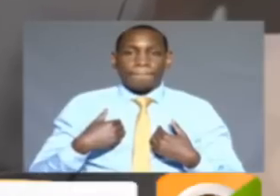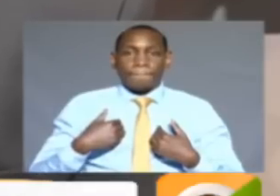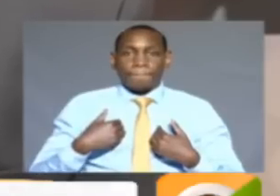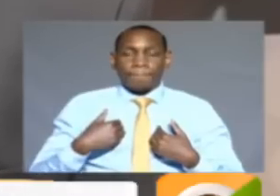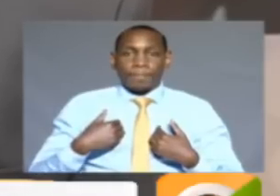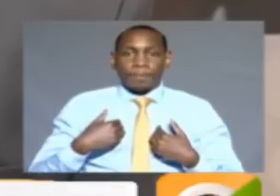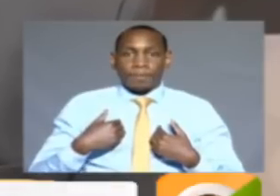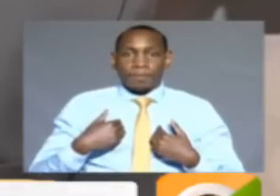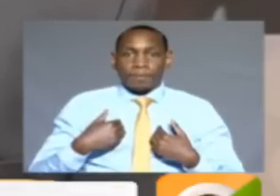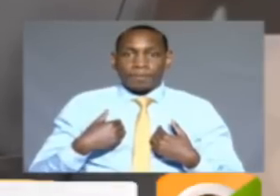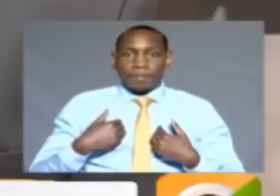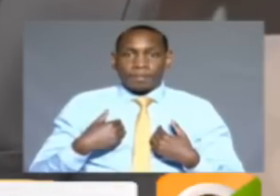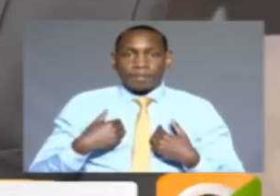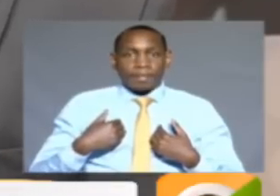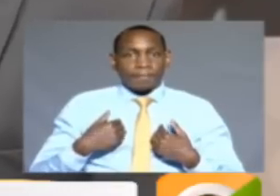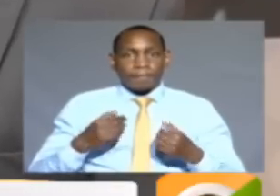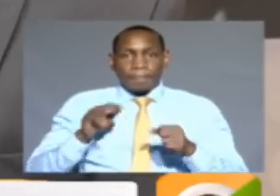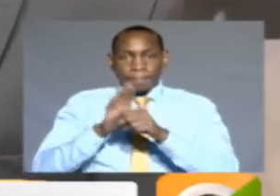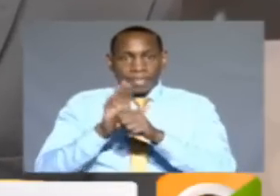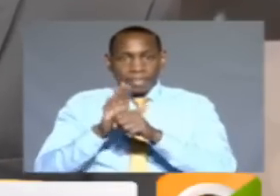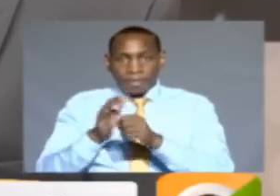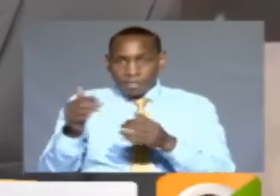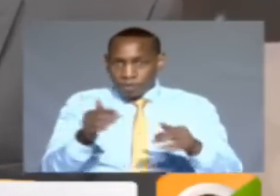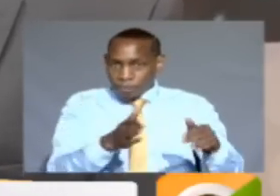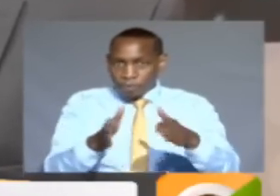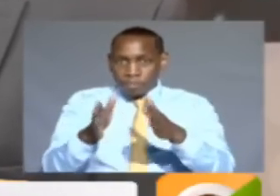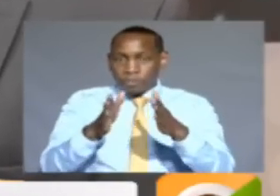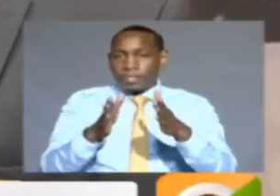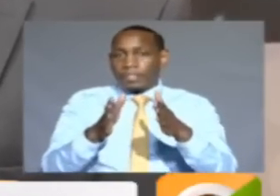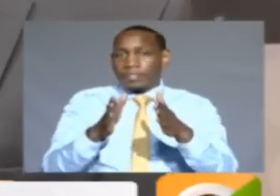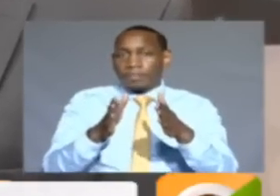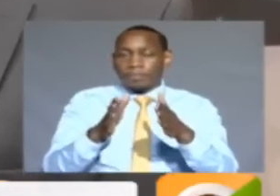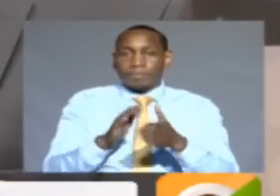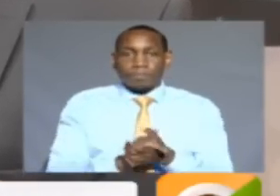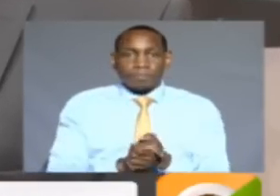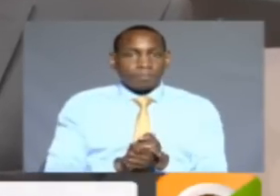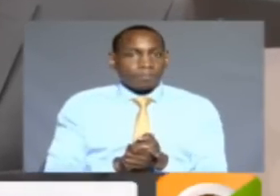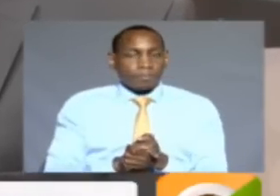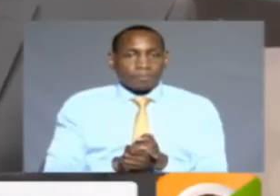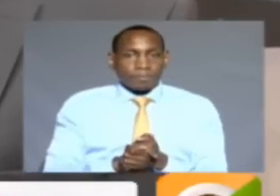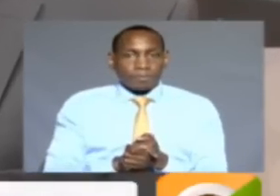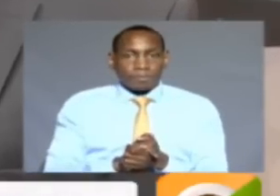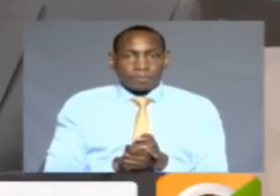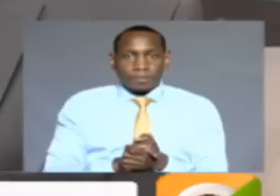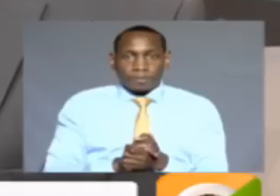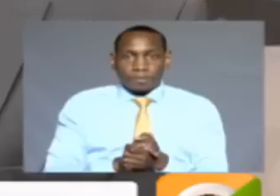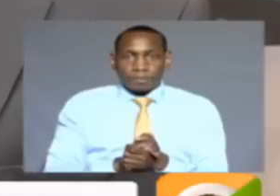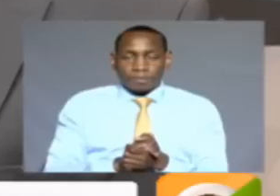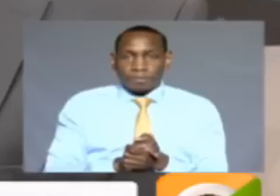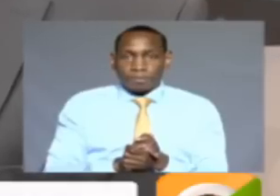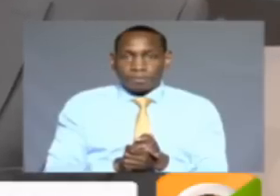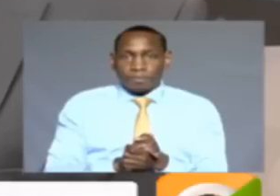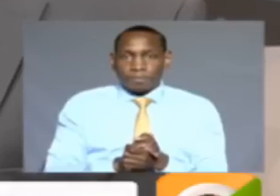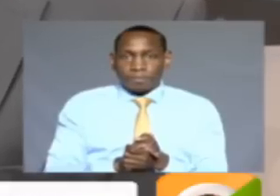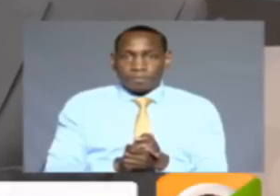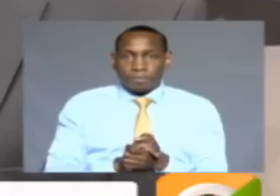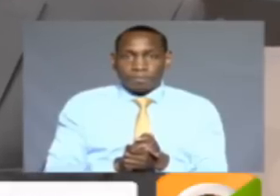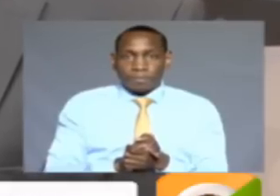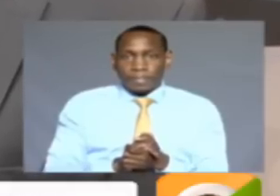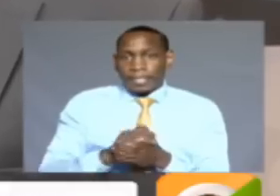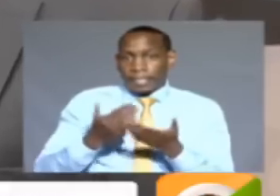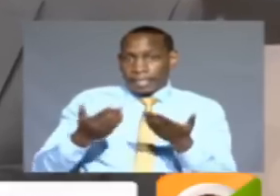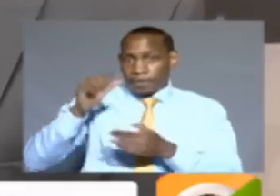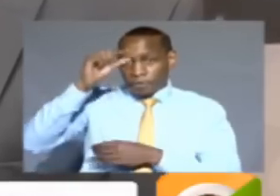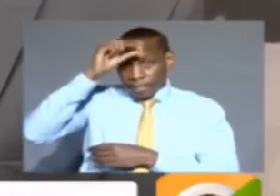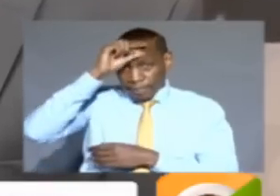tricks in that too many tricks in their and heart. Also grab it, you know, just keep pulling them out one after everyone has a closet, and so the government